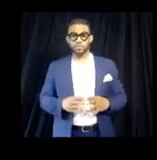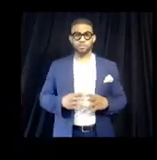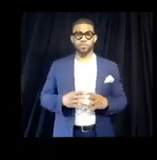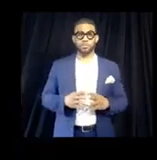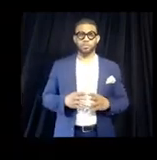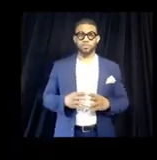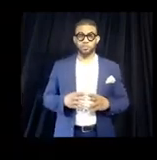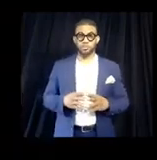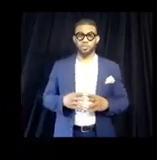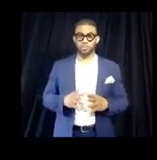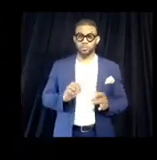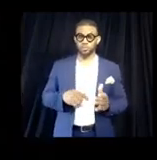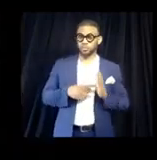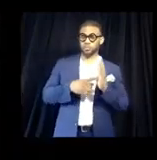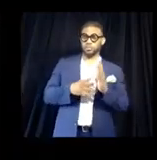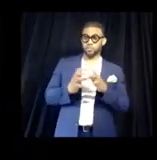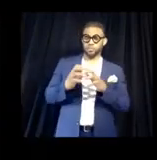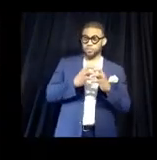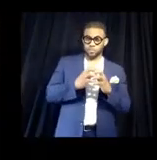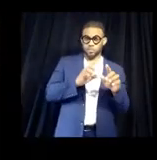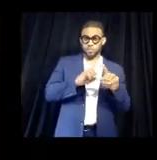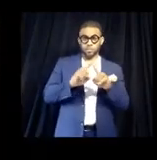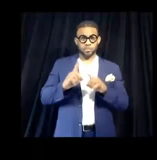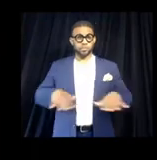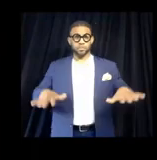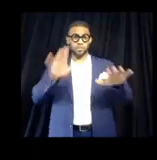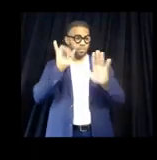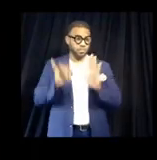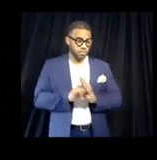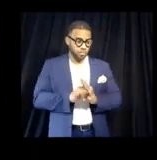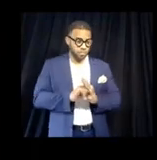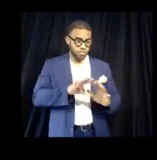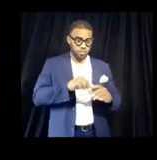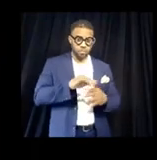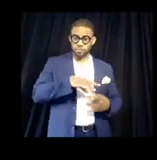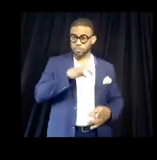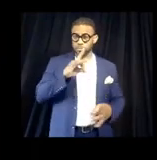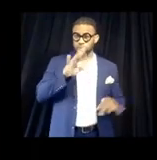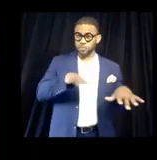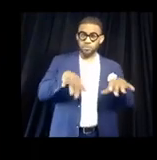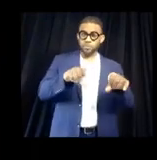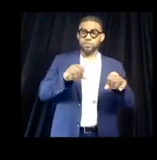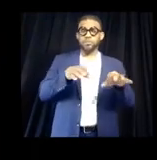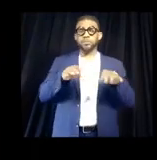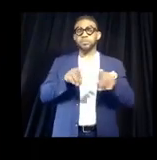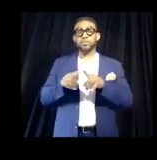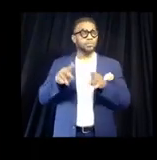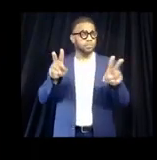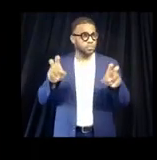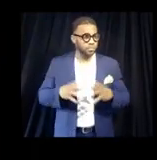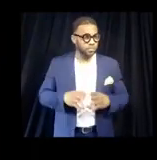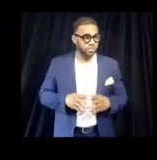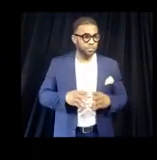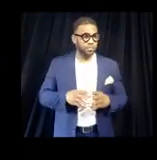cracks. We present intersectionalities across our identities within the spirit of what Collins describes